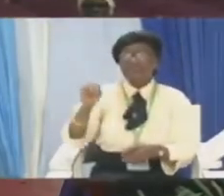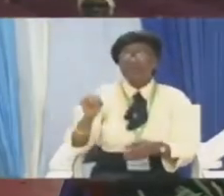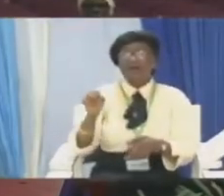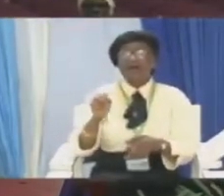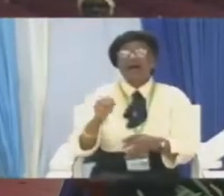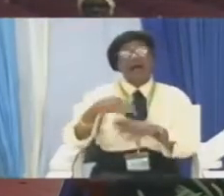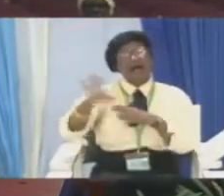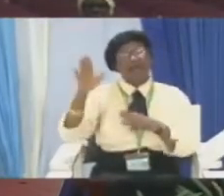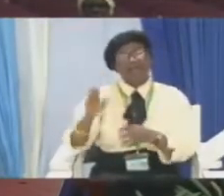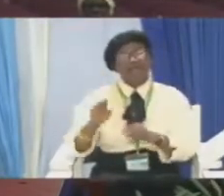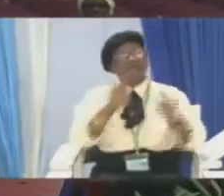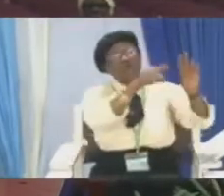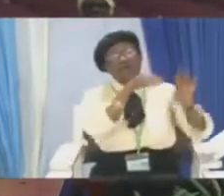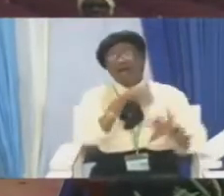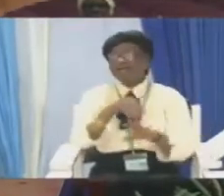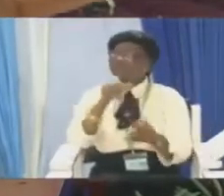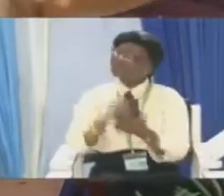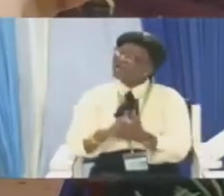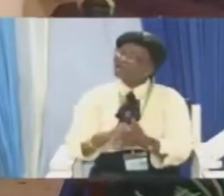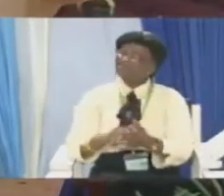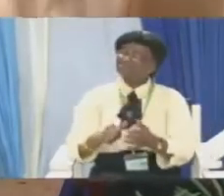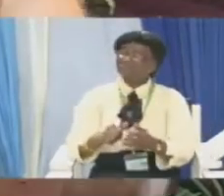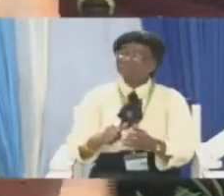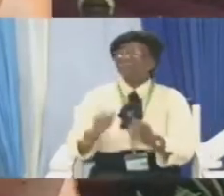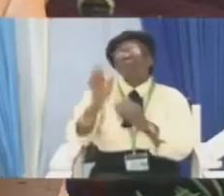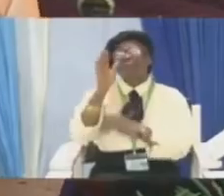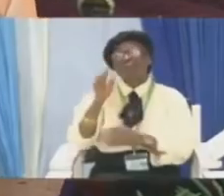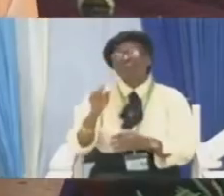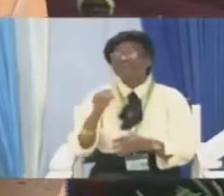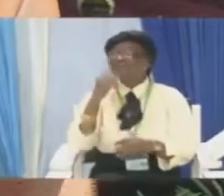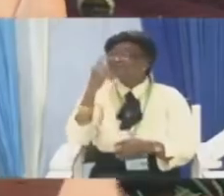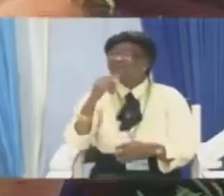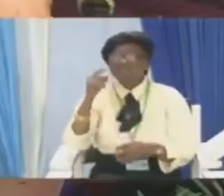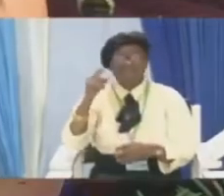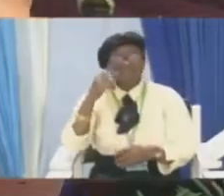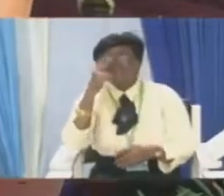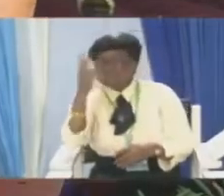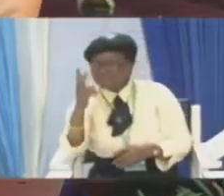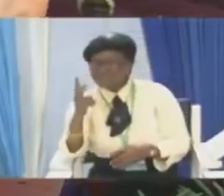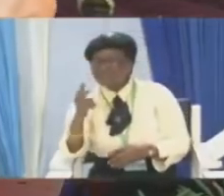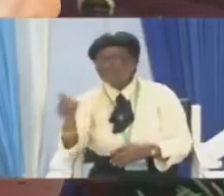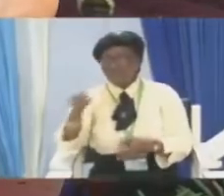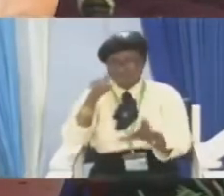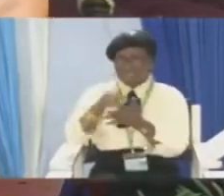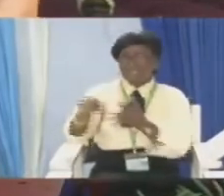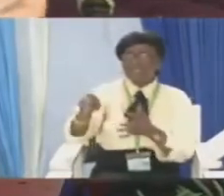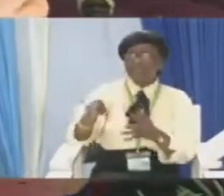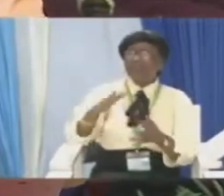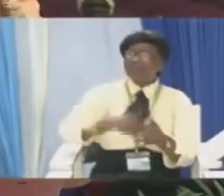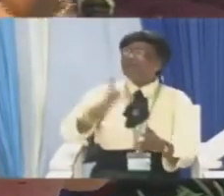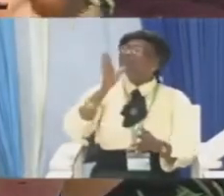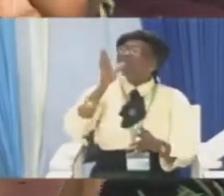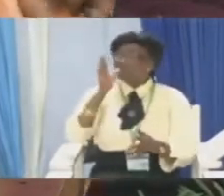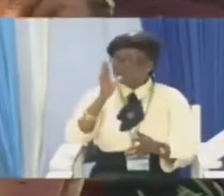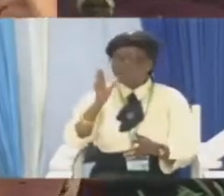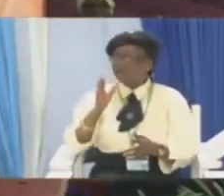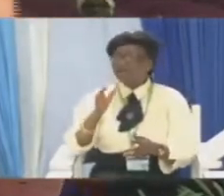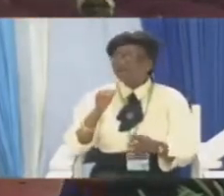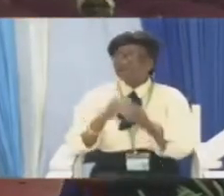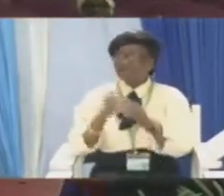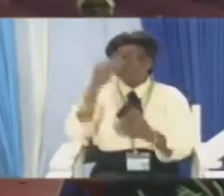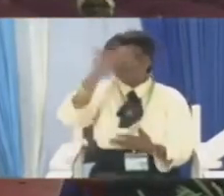looking. He said, "You killed my mother right before me." A lot of children are victims of what I'm